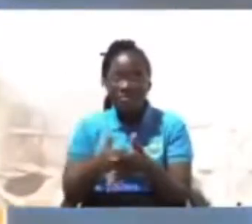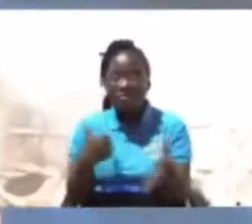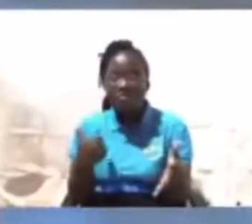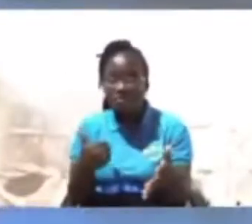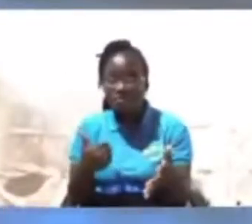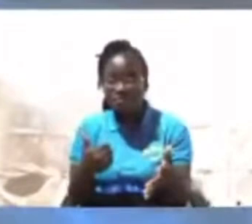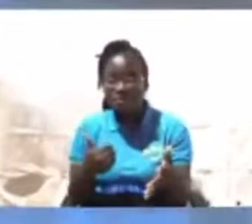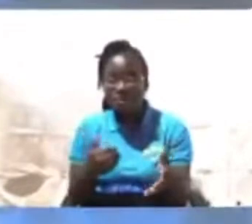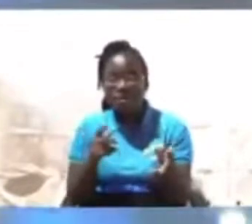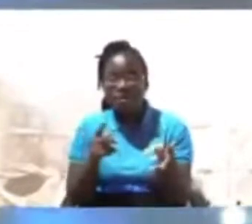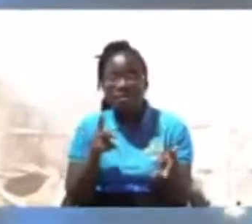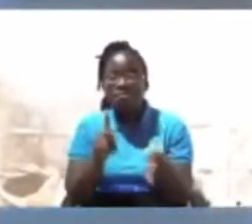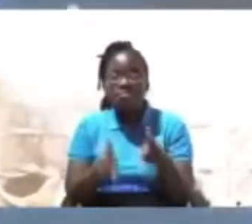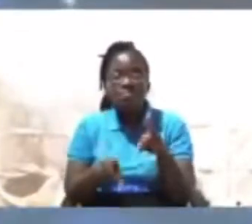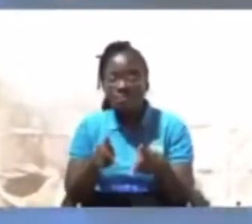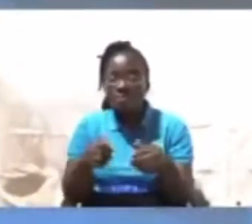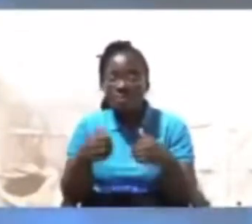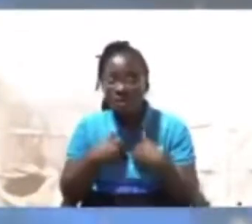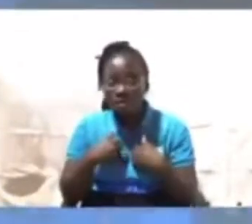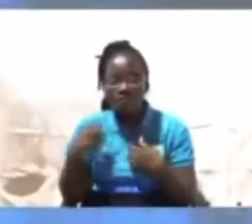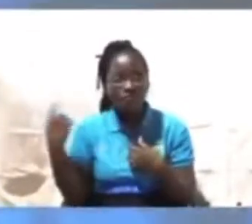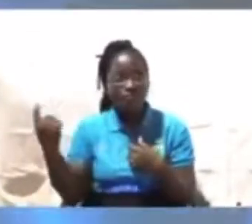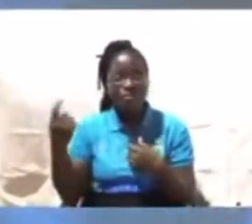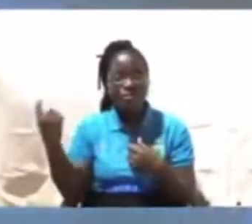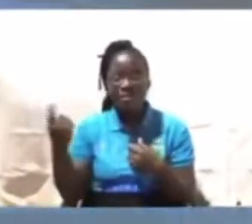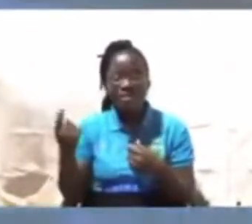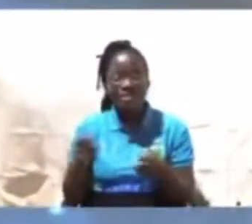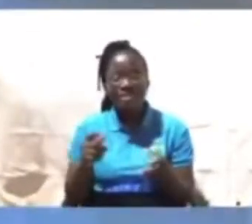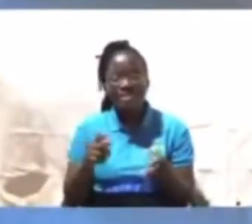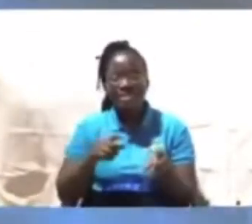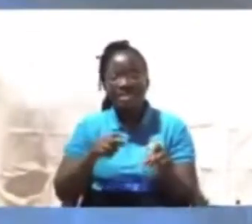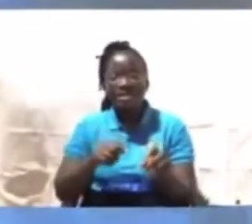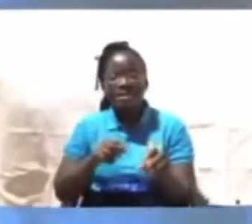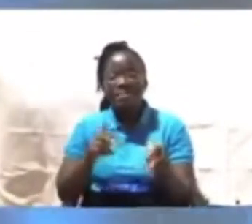no, we say, nyami to me sinis to me bia.